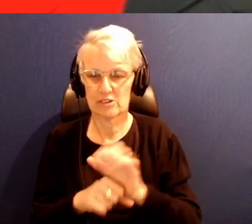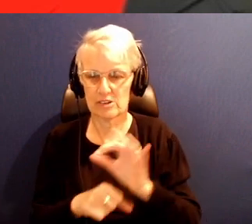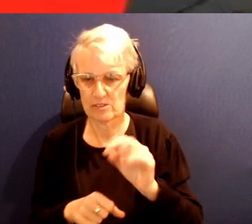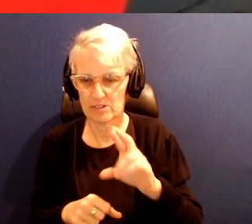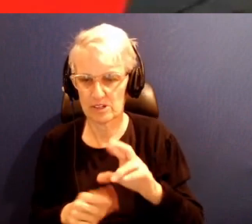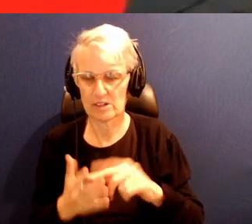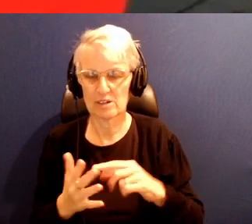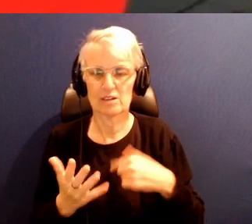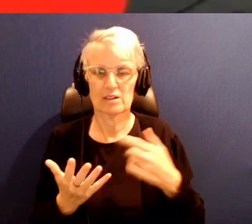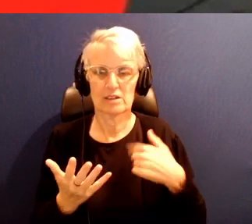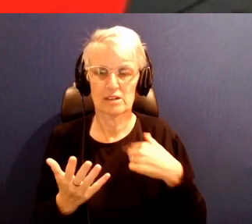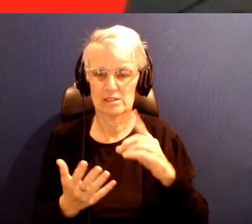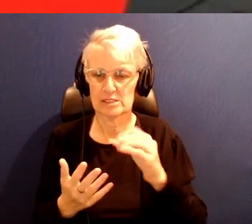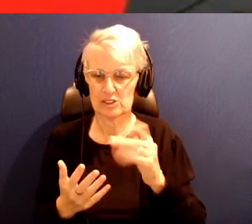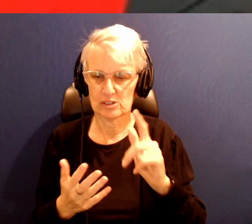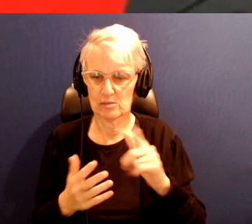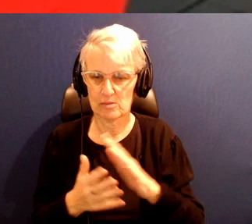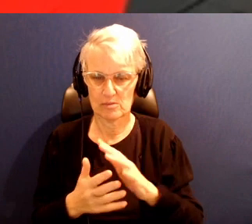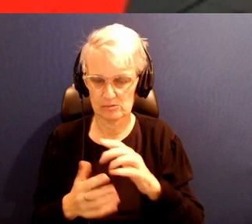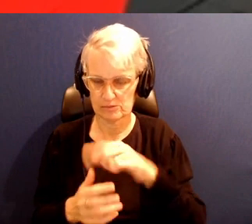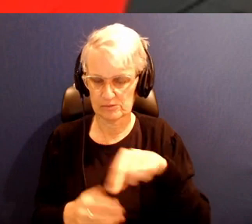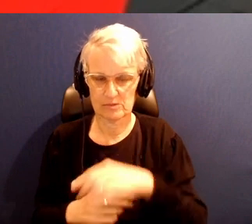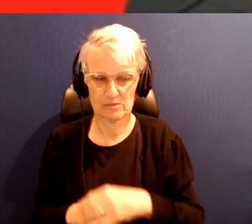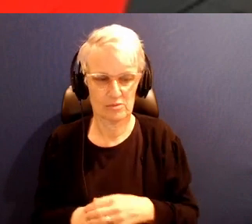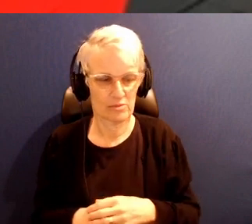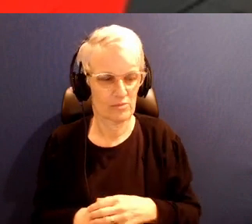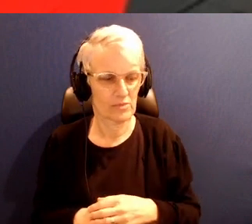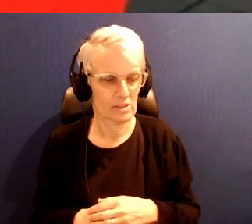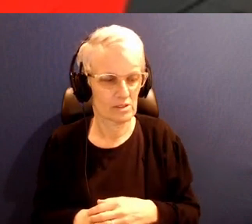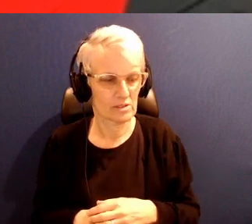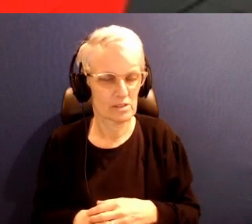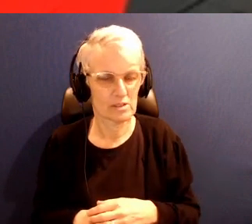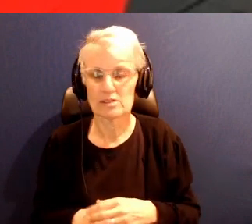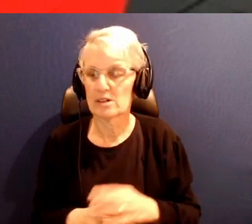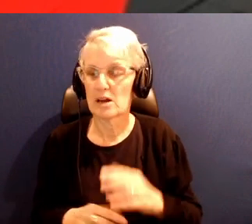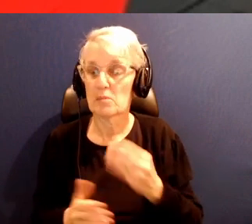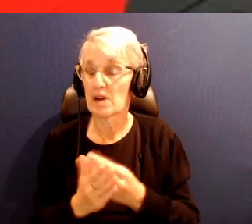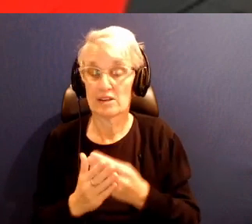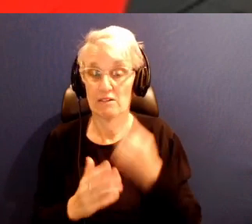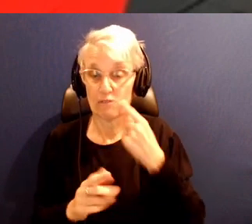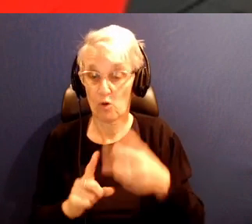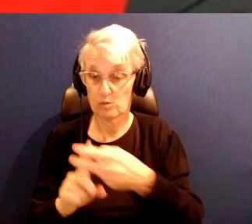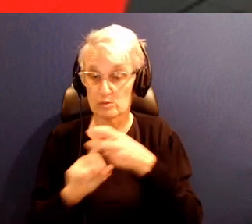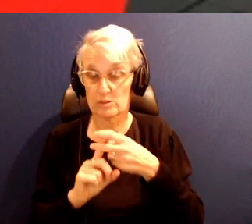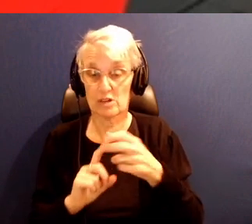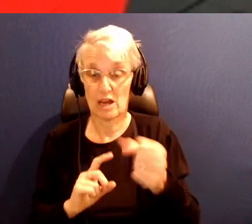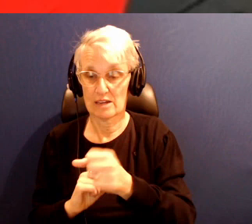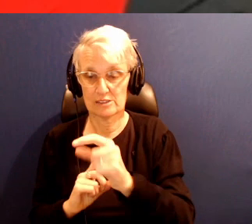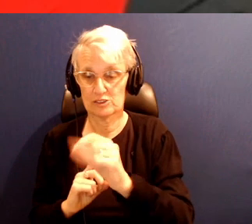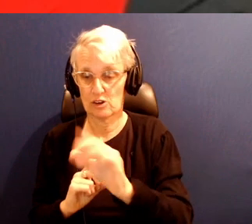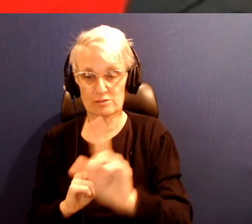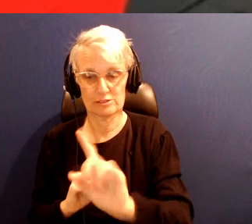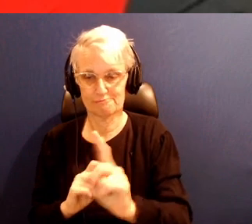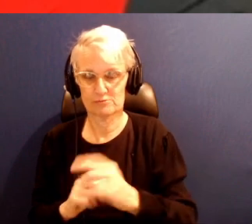fairs, through digital platforms. These funds cannot be used to recruit staff or to promote